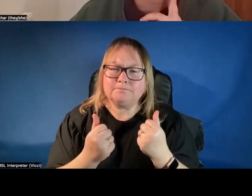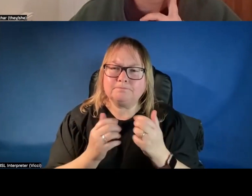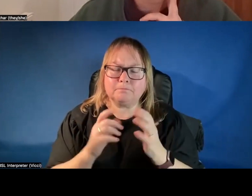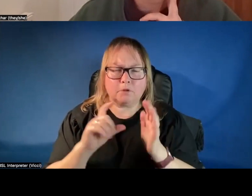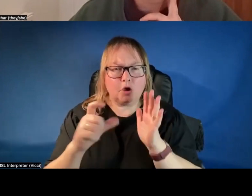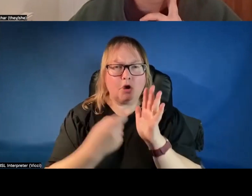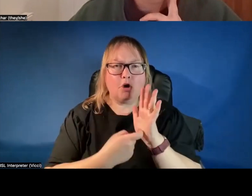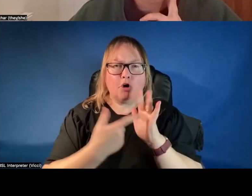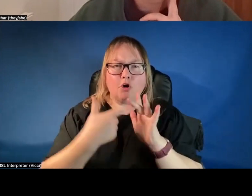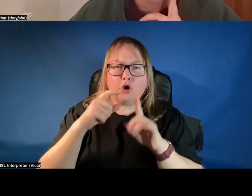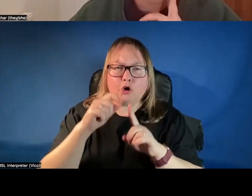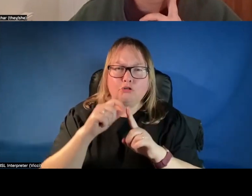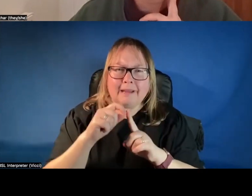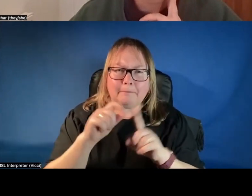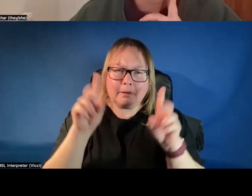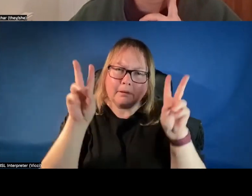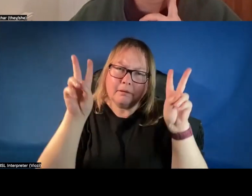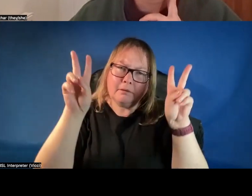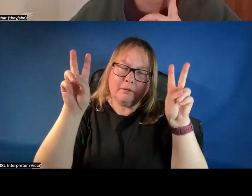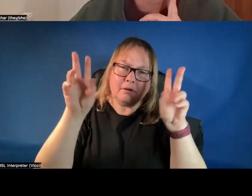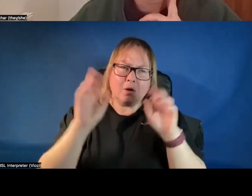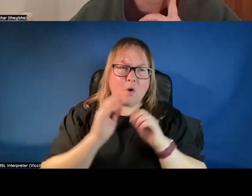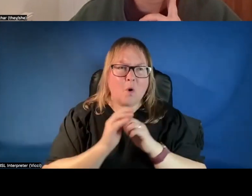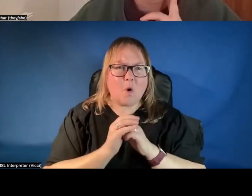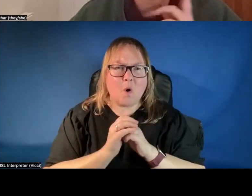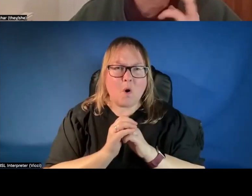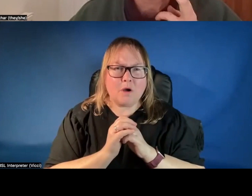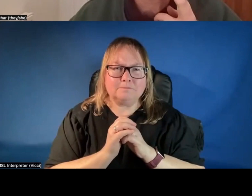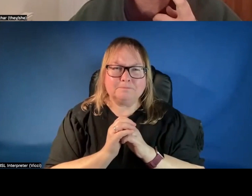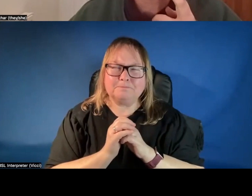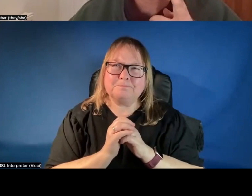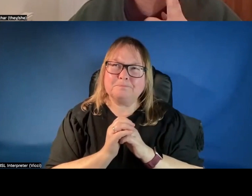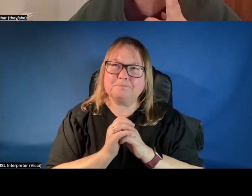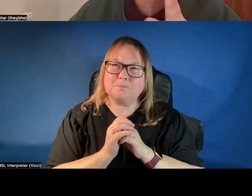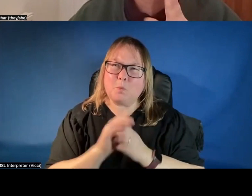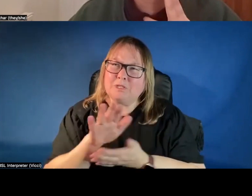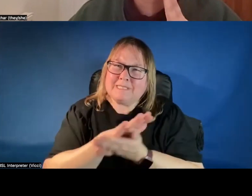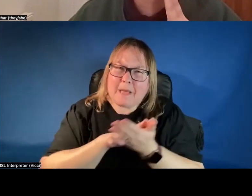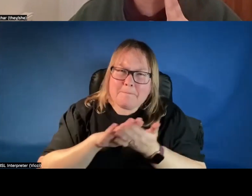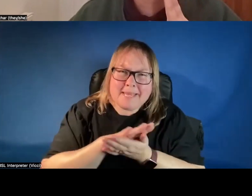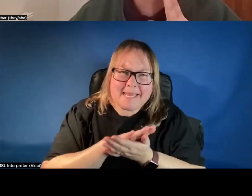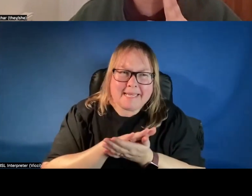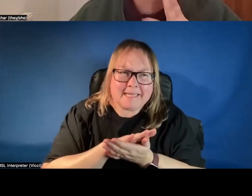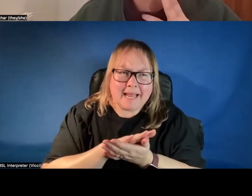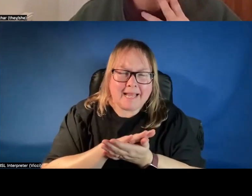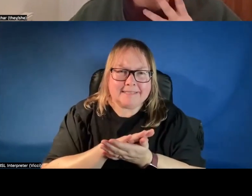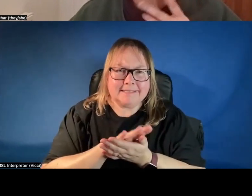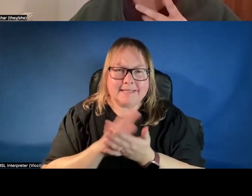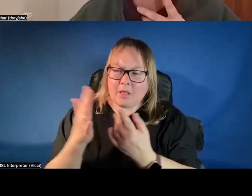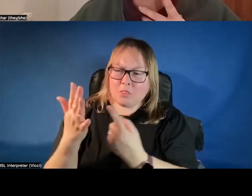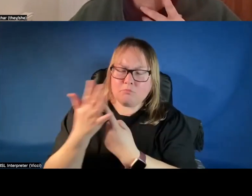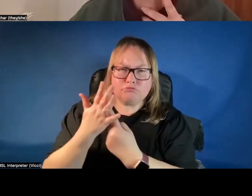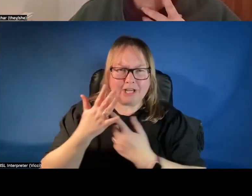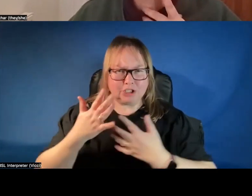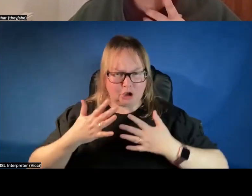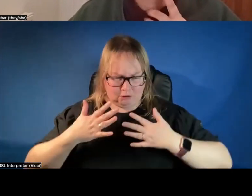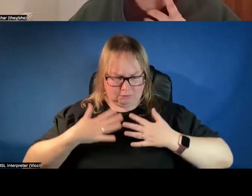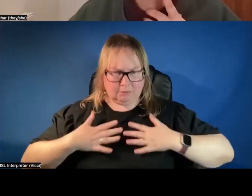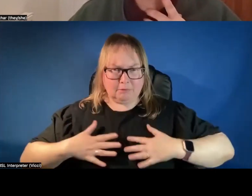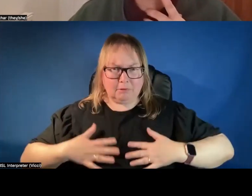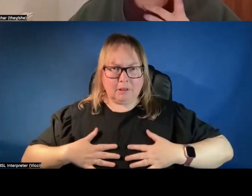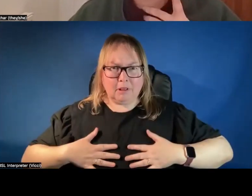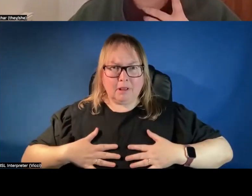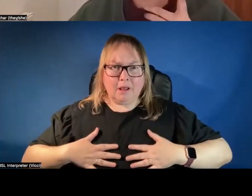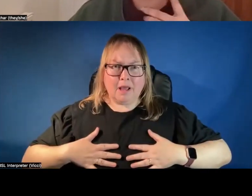Crip, or the kind of pressures around that are put on that body, I suppose, to kind of be well, and the kind